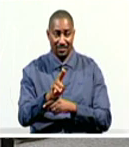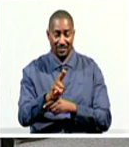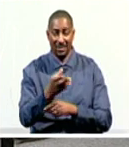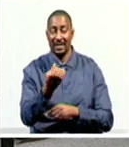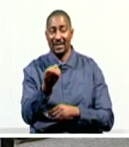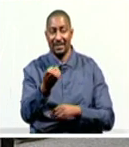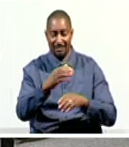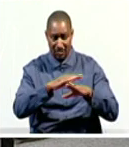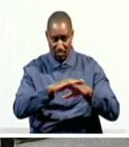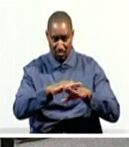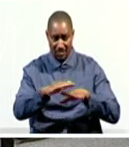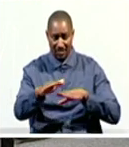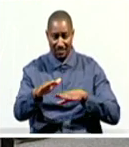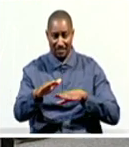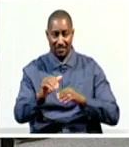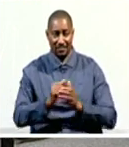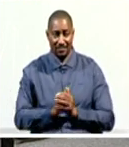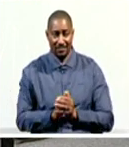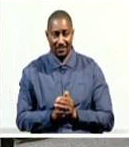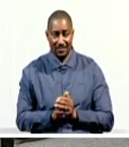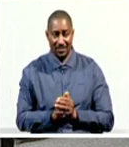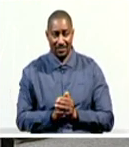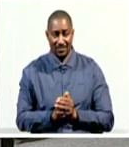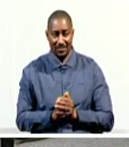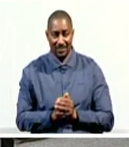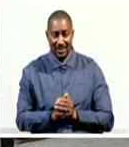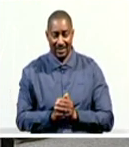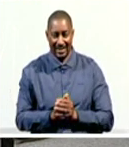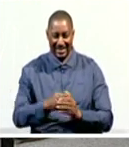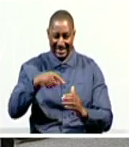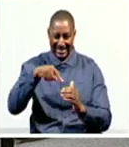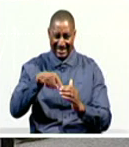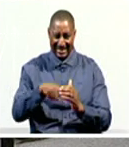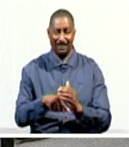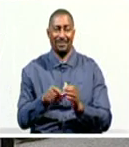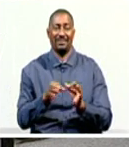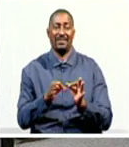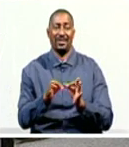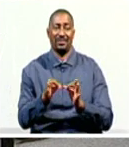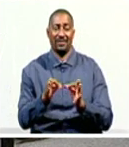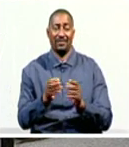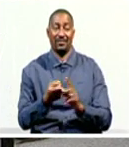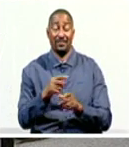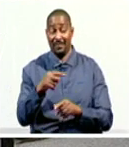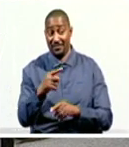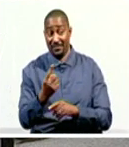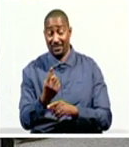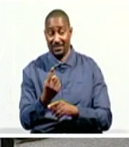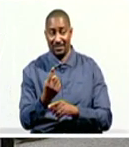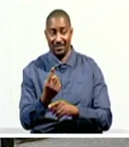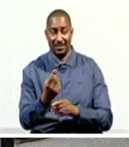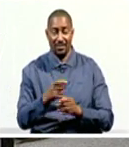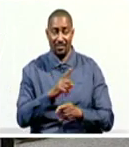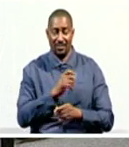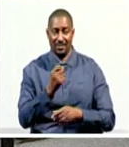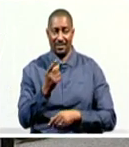scope and deepened the intervention of Harambee Prosperity 1. Why am I saying so? I'm saying so because in